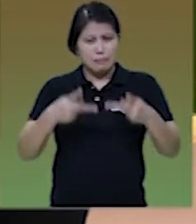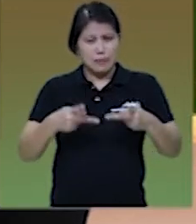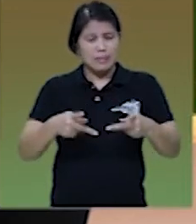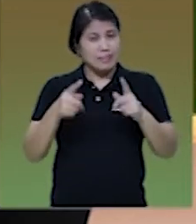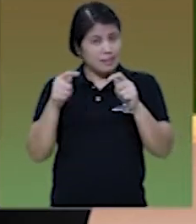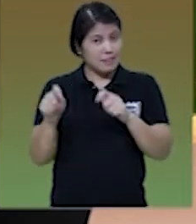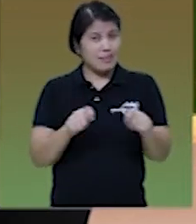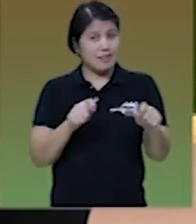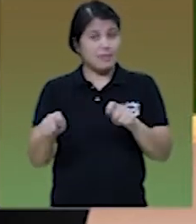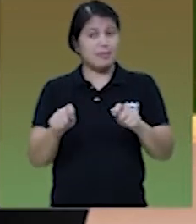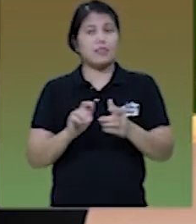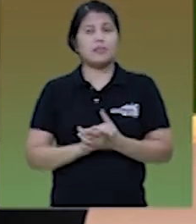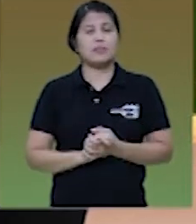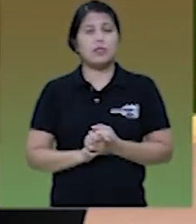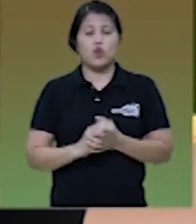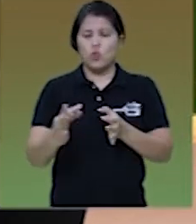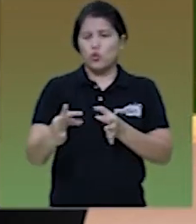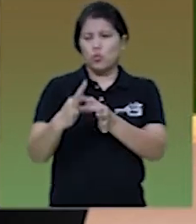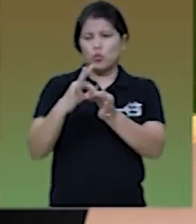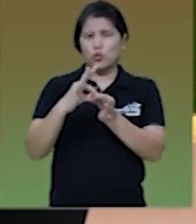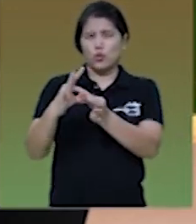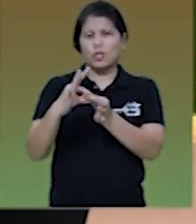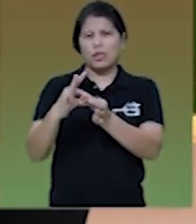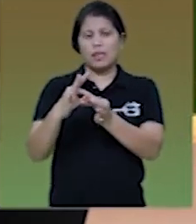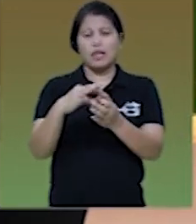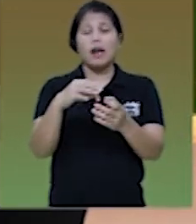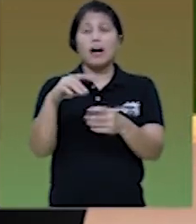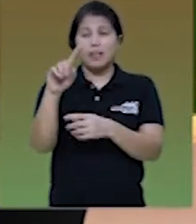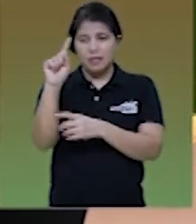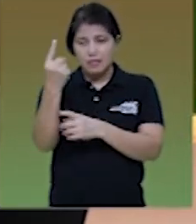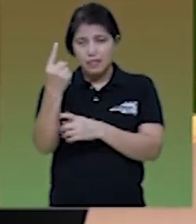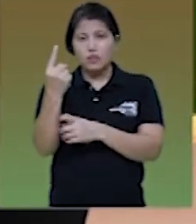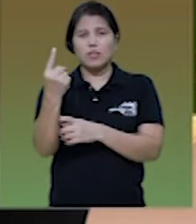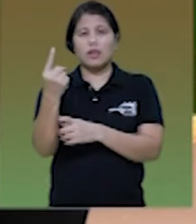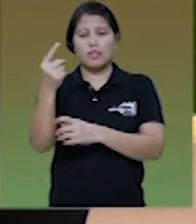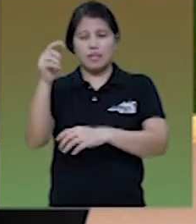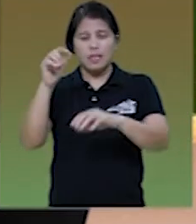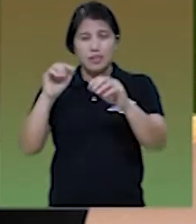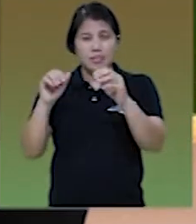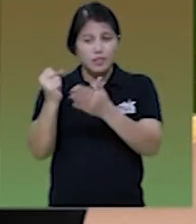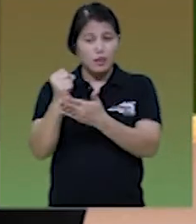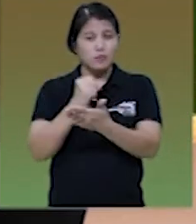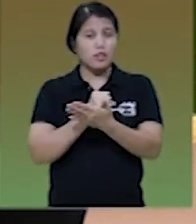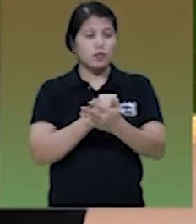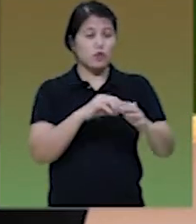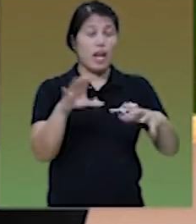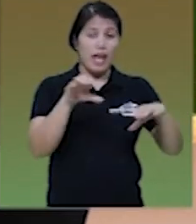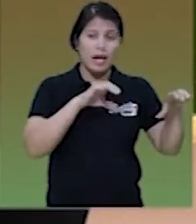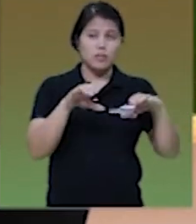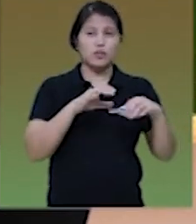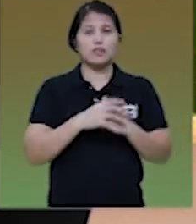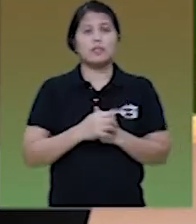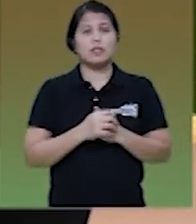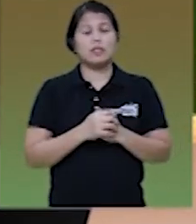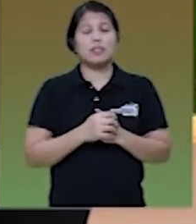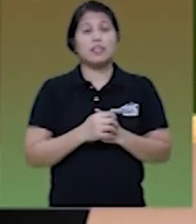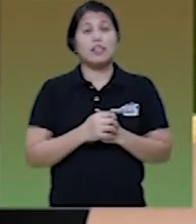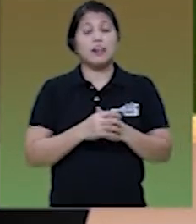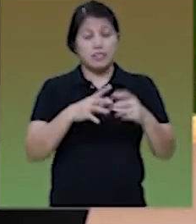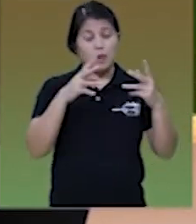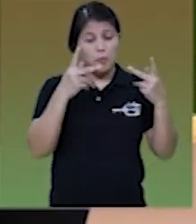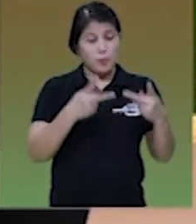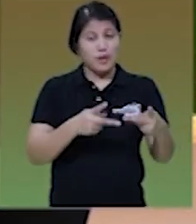time. To connect a singular subject to an action or to a state in the